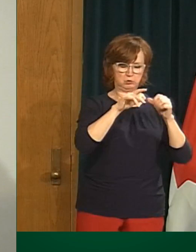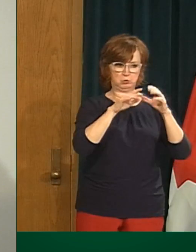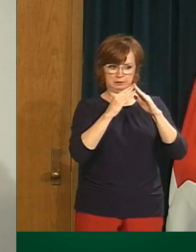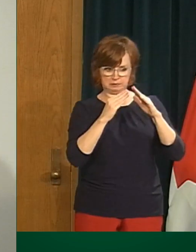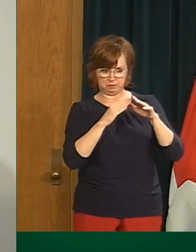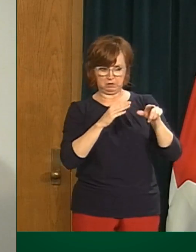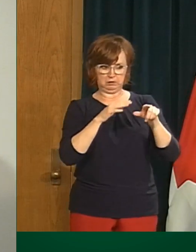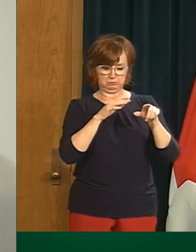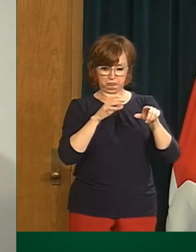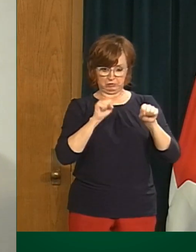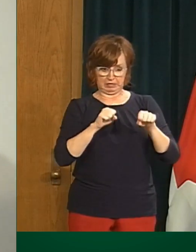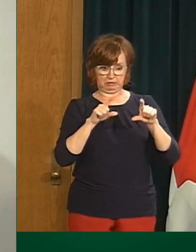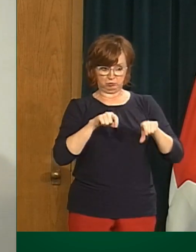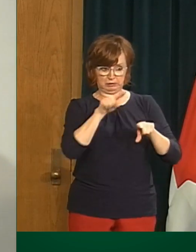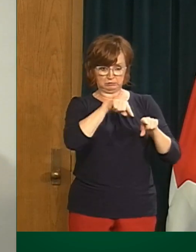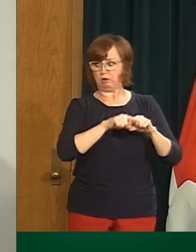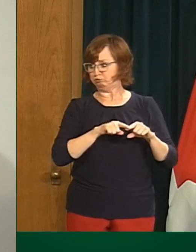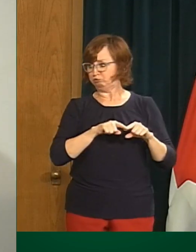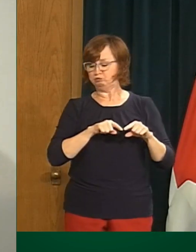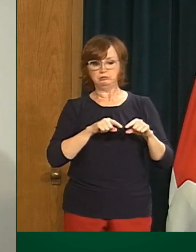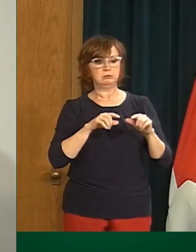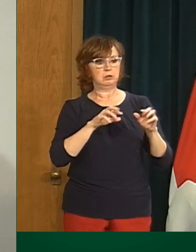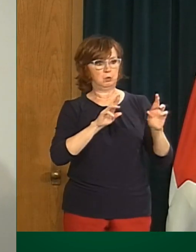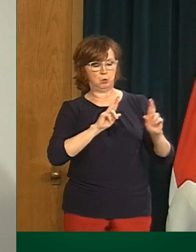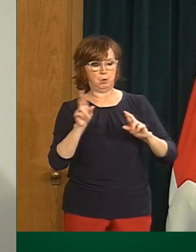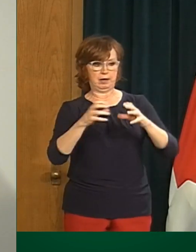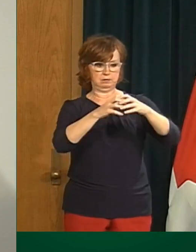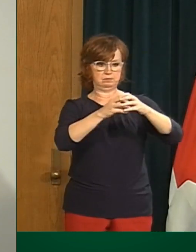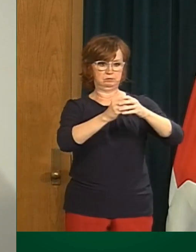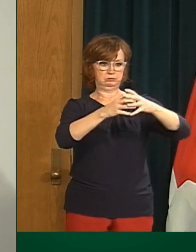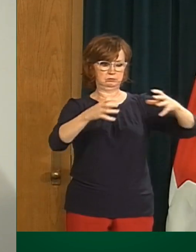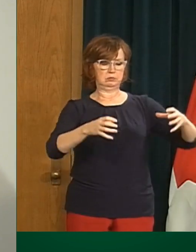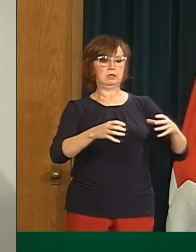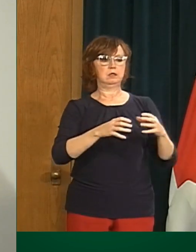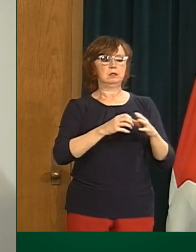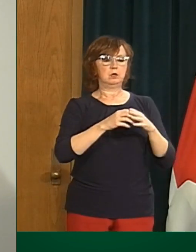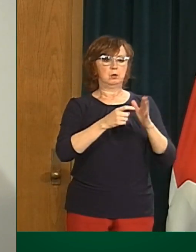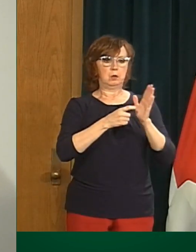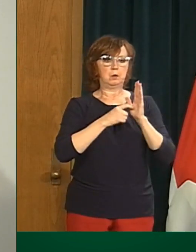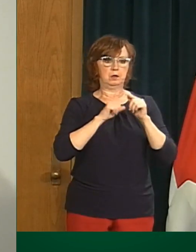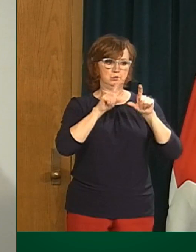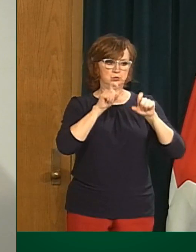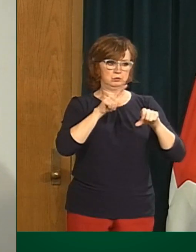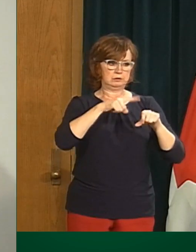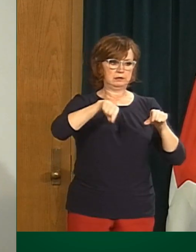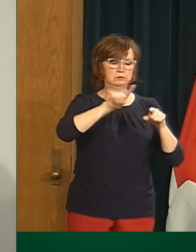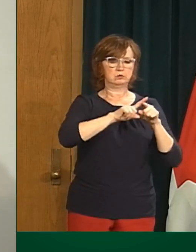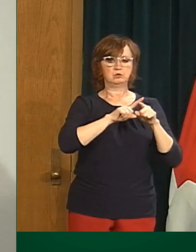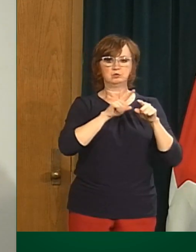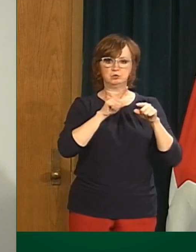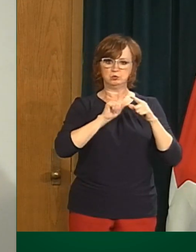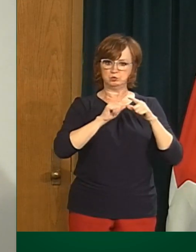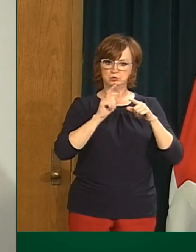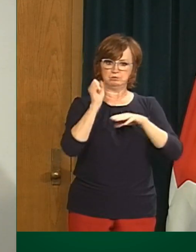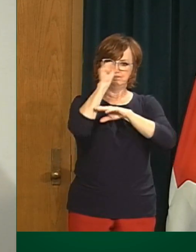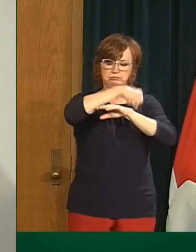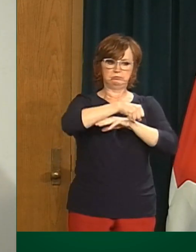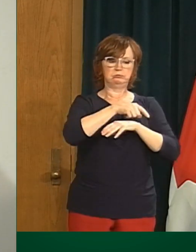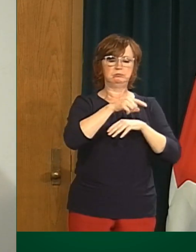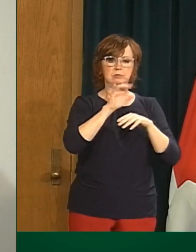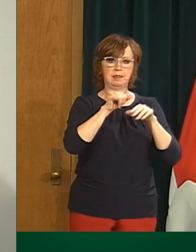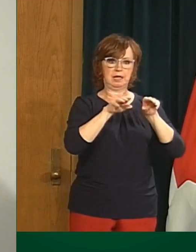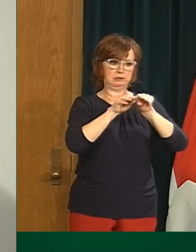testing available in settings where a wider scope of testing has to be deployed to get ahead of a cluster